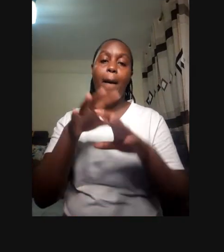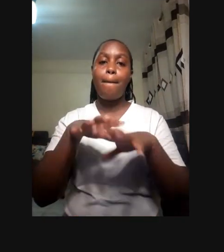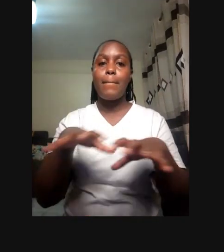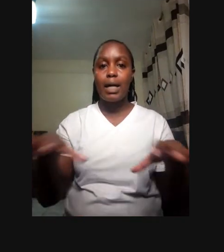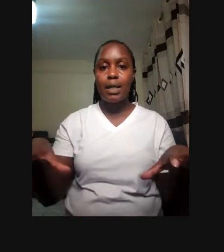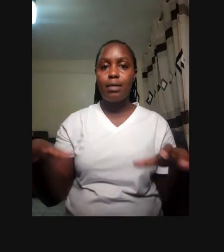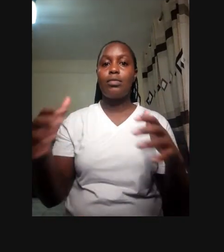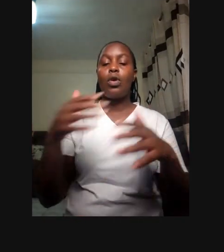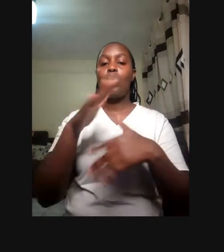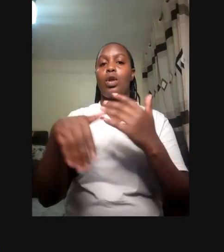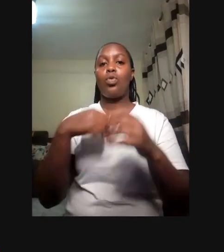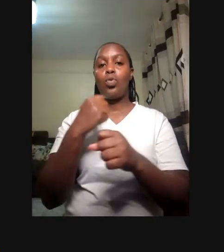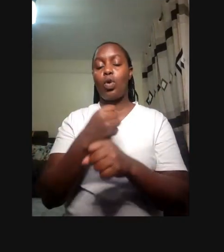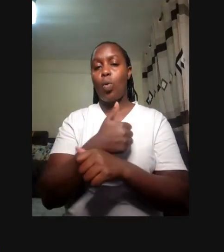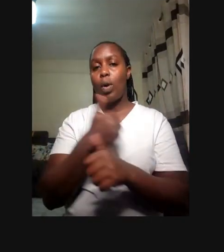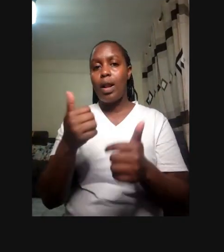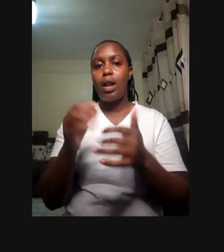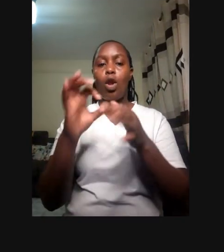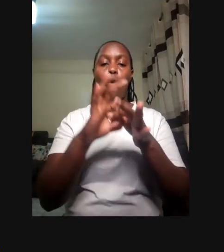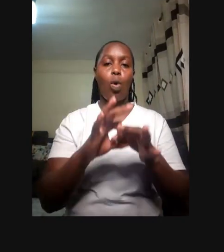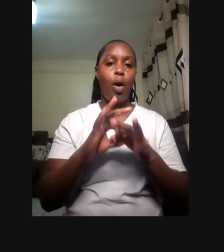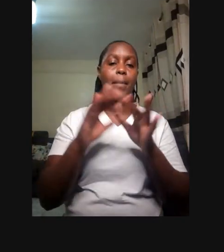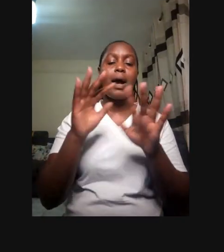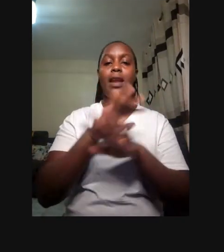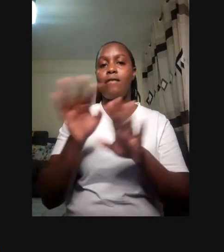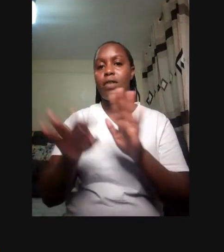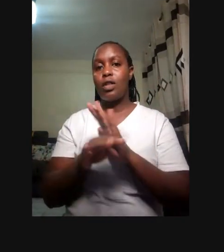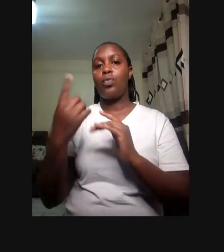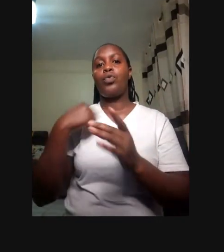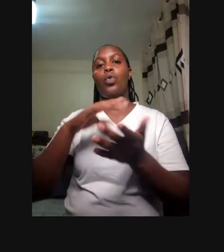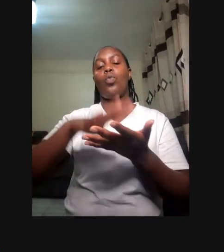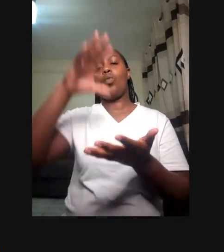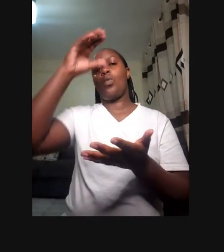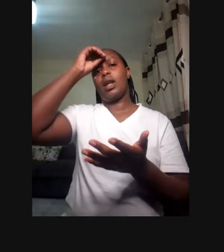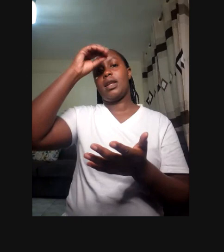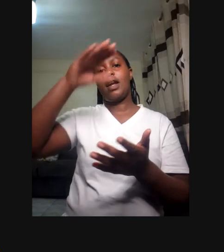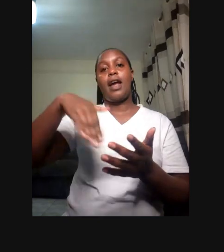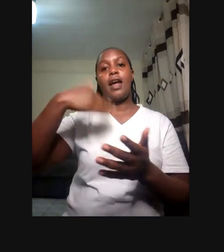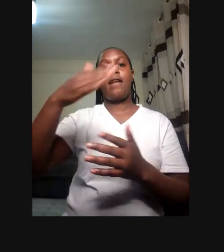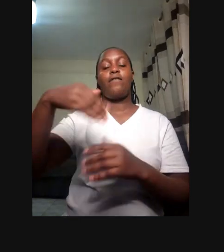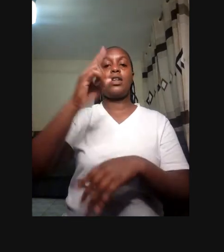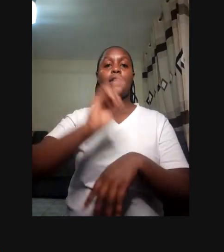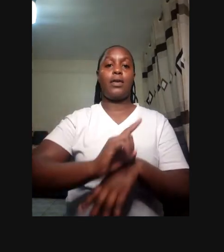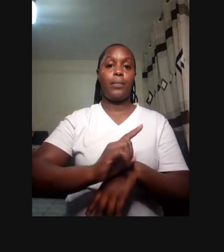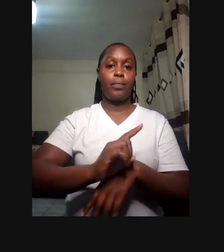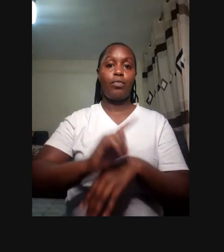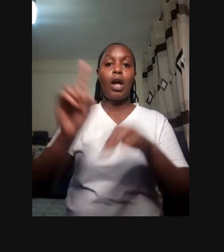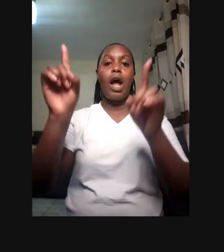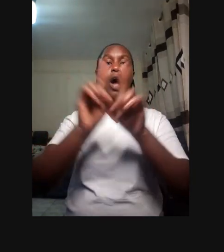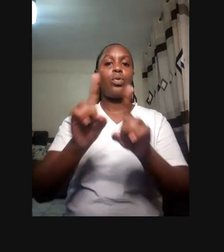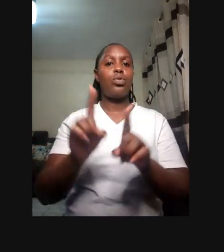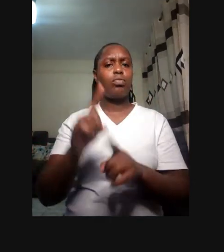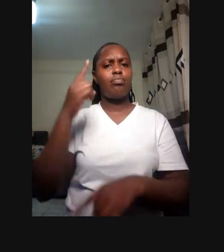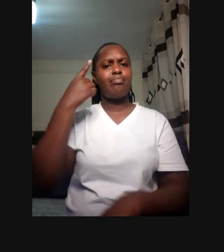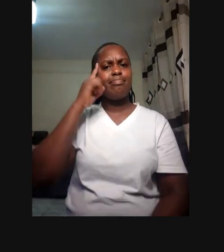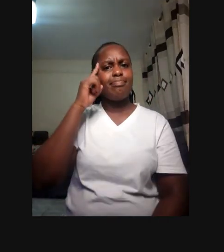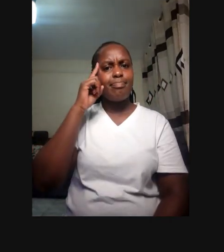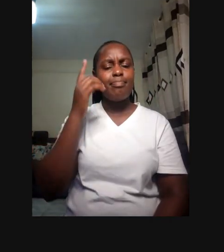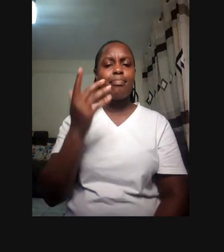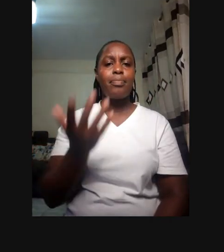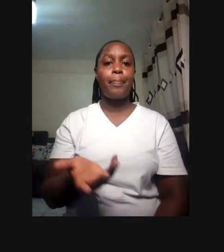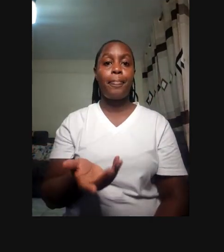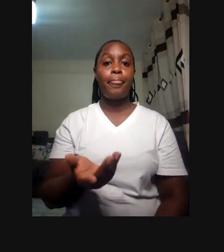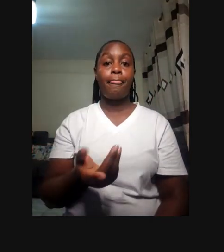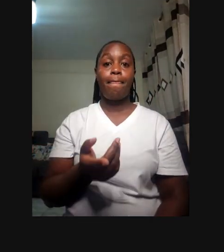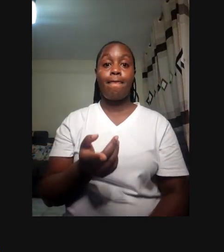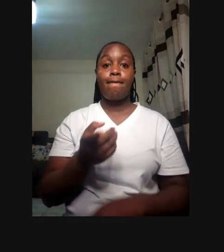big corporations and all that. We learn every day. We learn every day. And don't think that you are